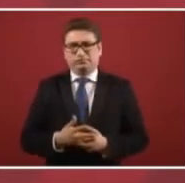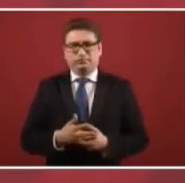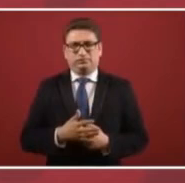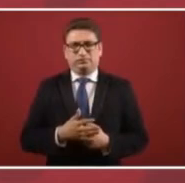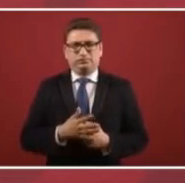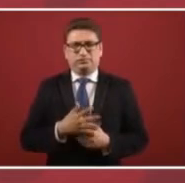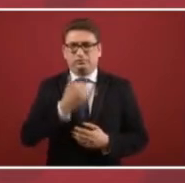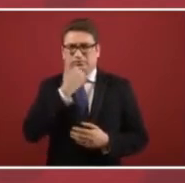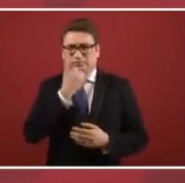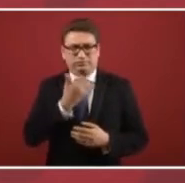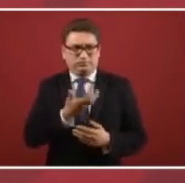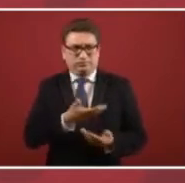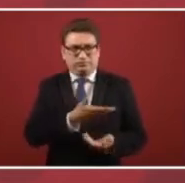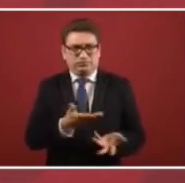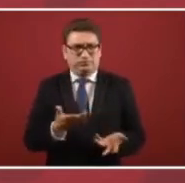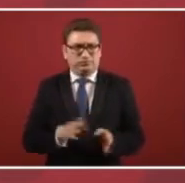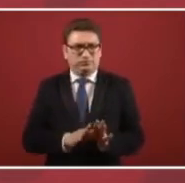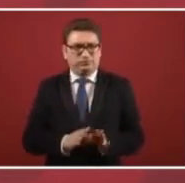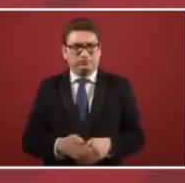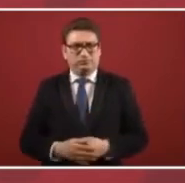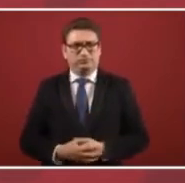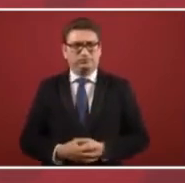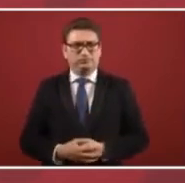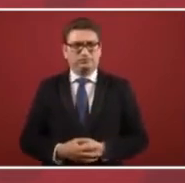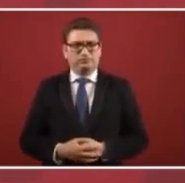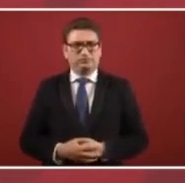someone who's trying to